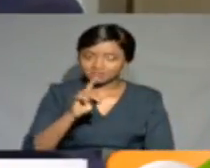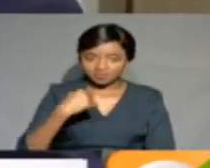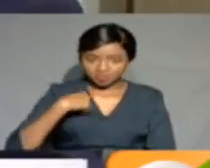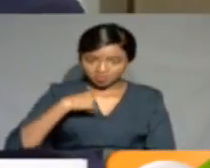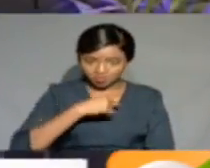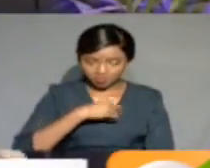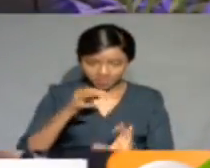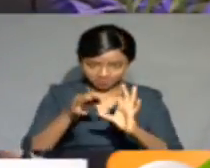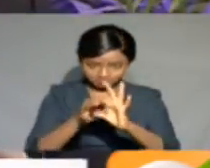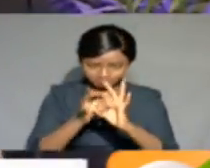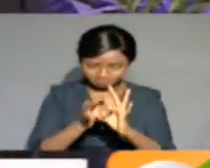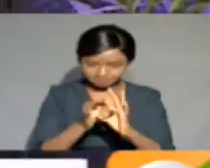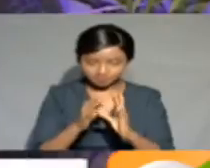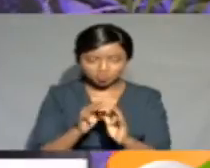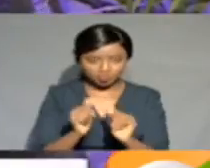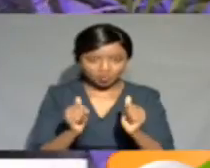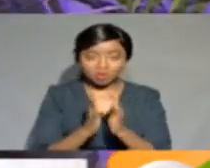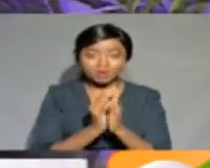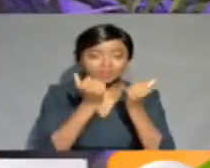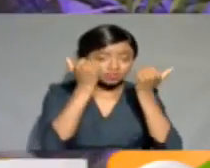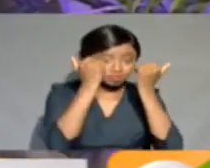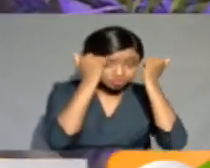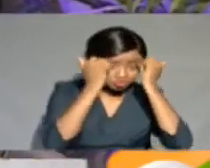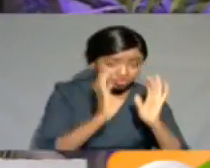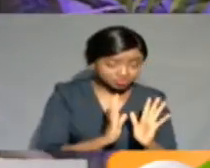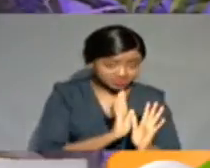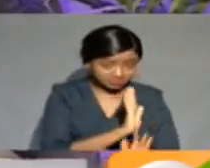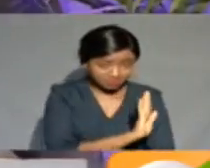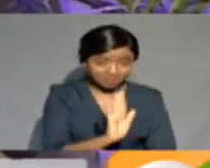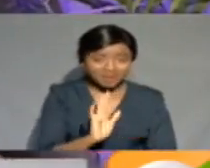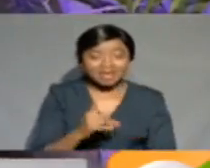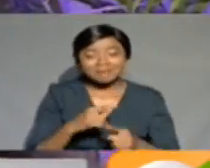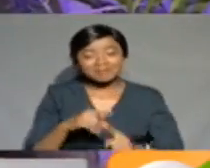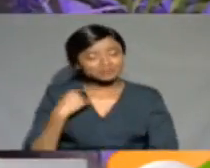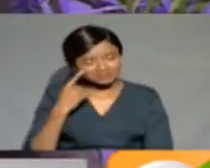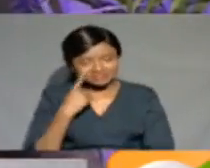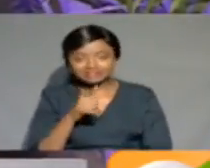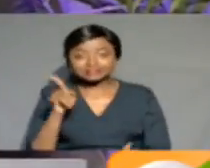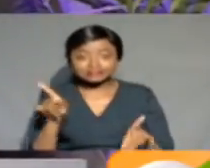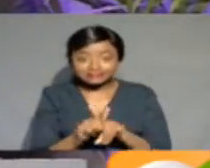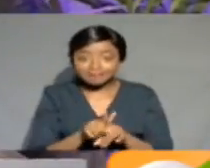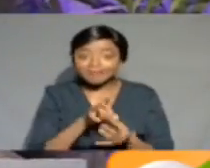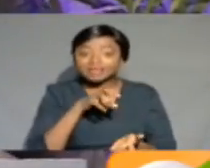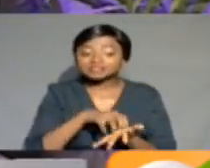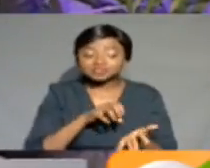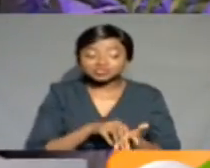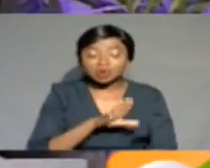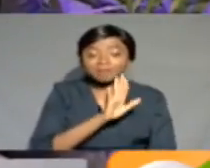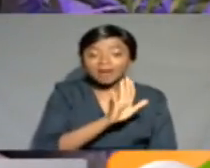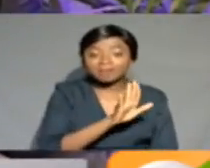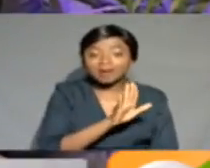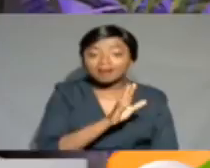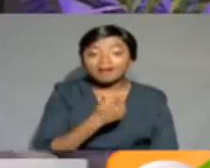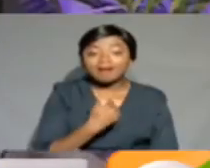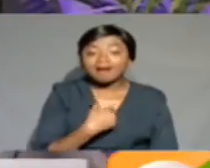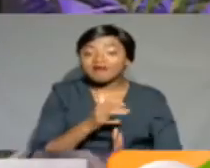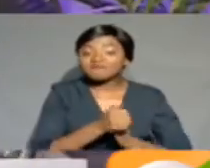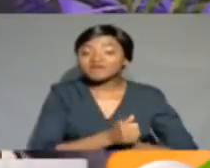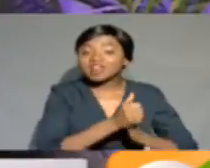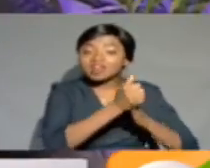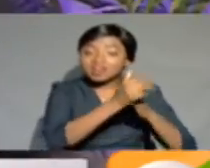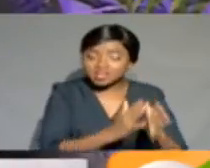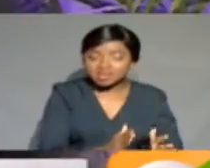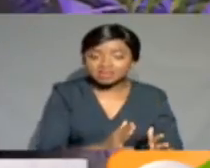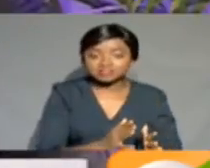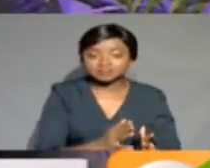students. And we are looking at a situation where these students too have their leaders. And through